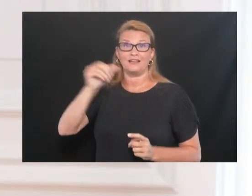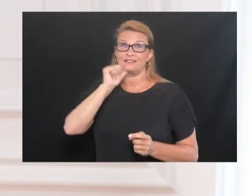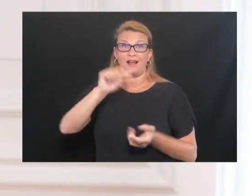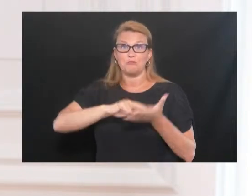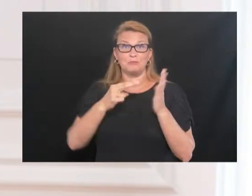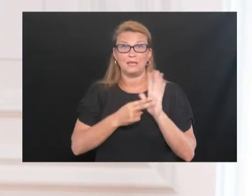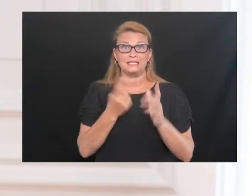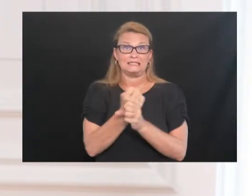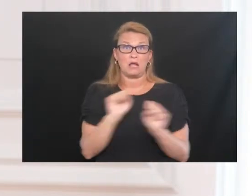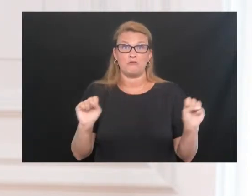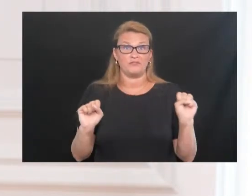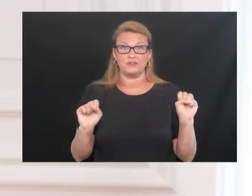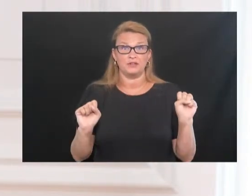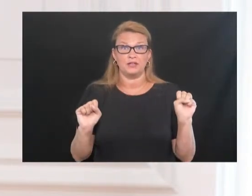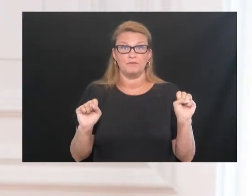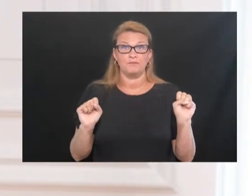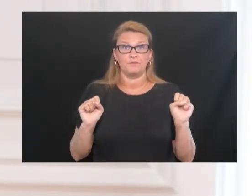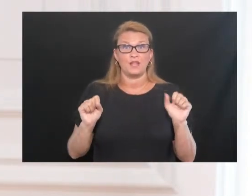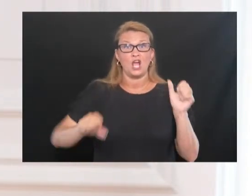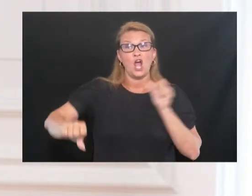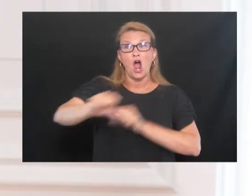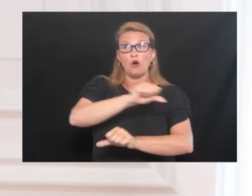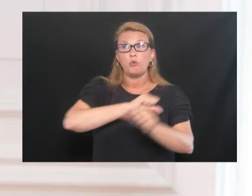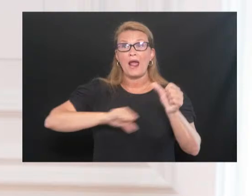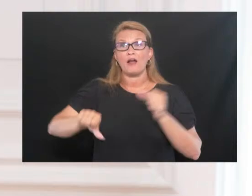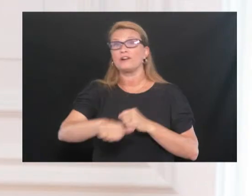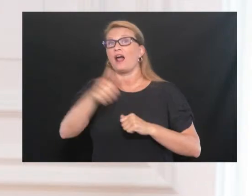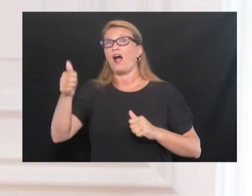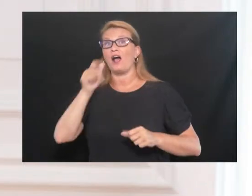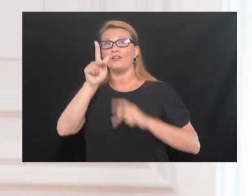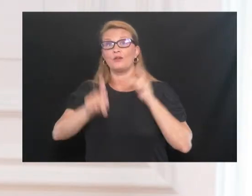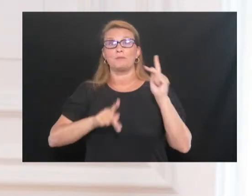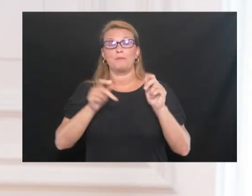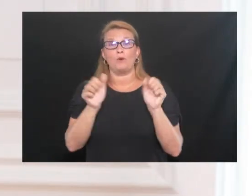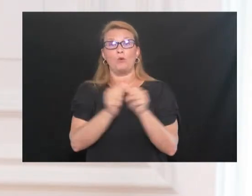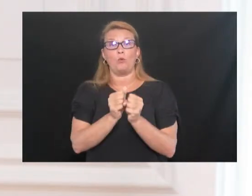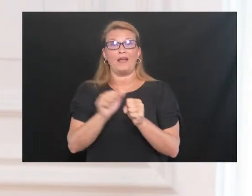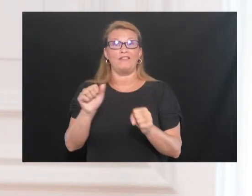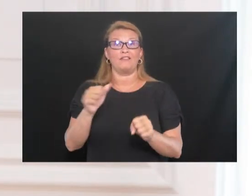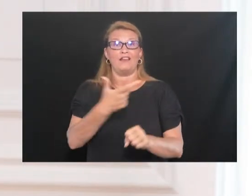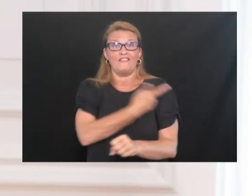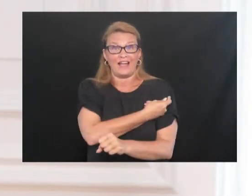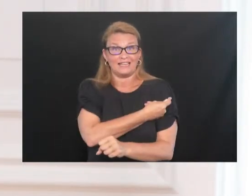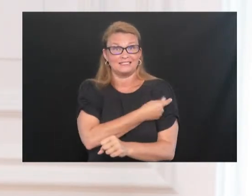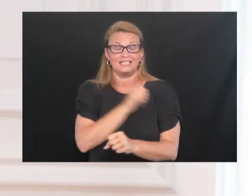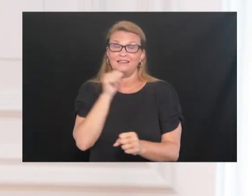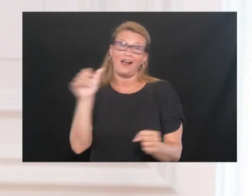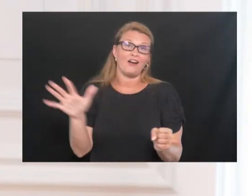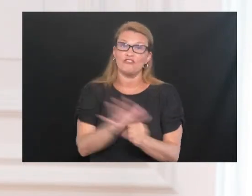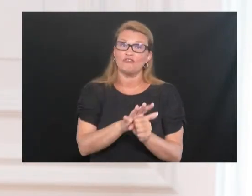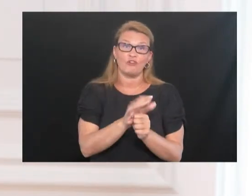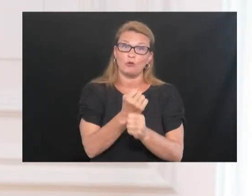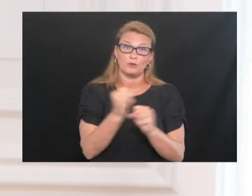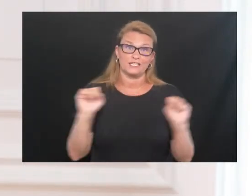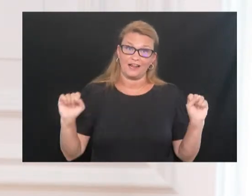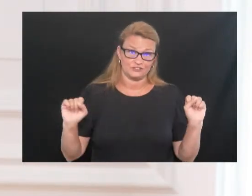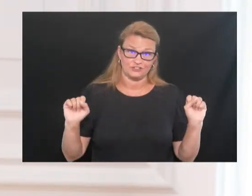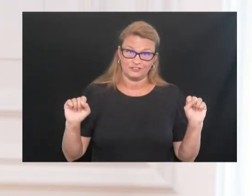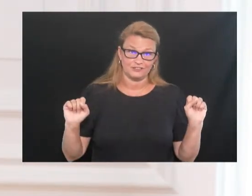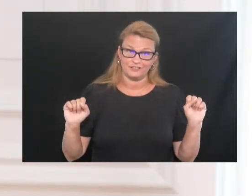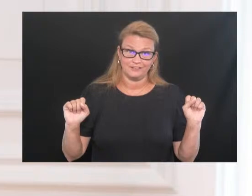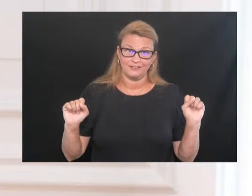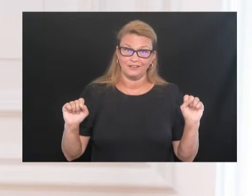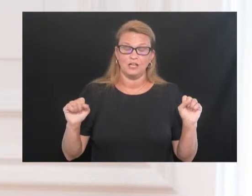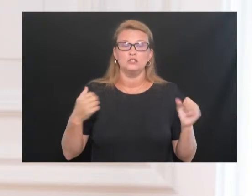protective. Being with people that are fully vaccinated is not completely protective. And because of that, we would really